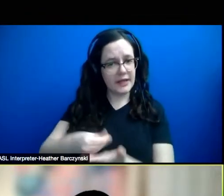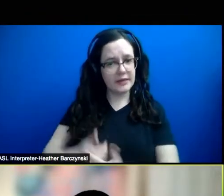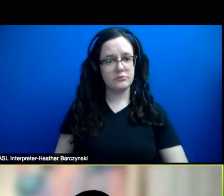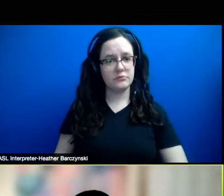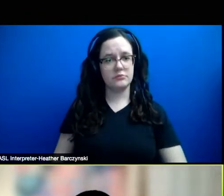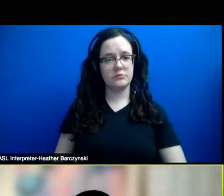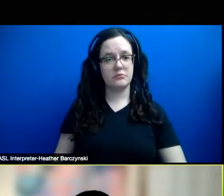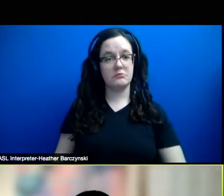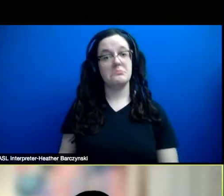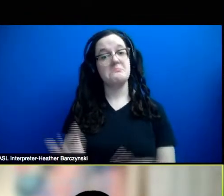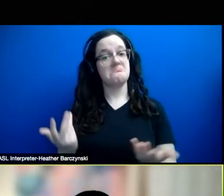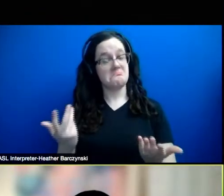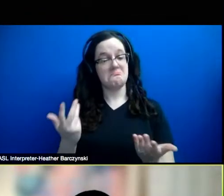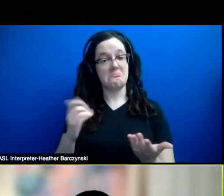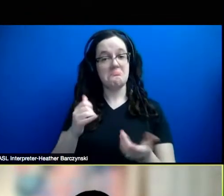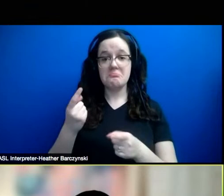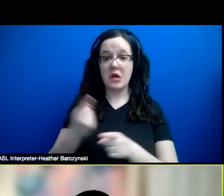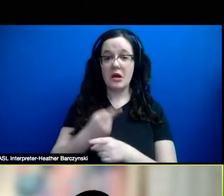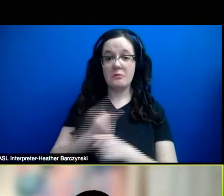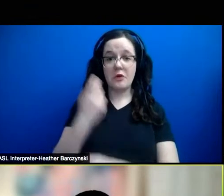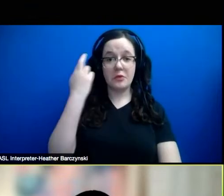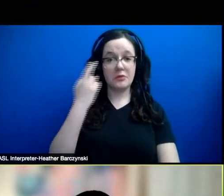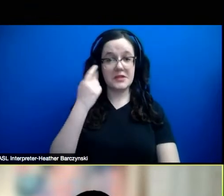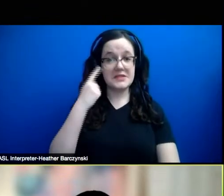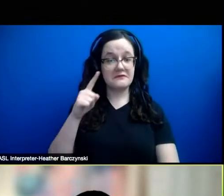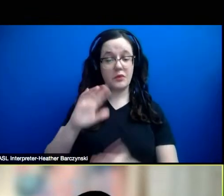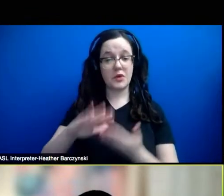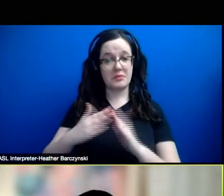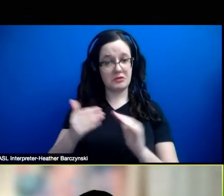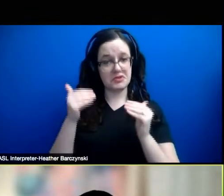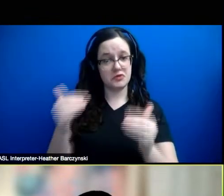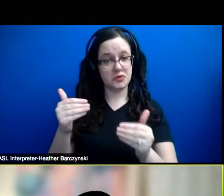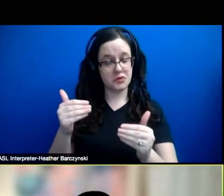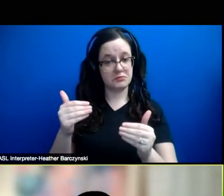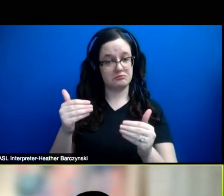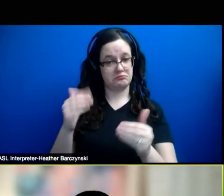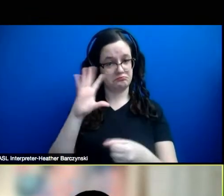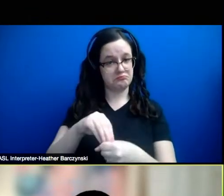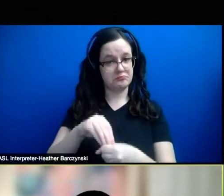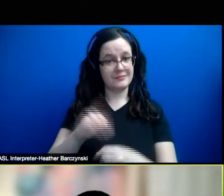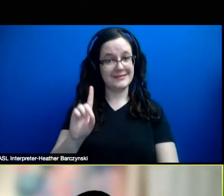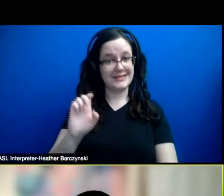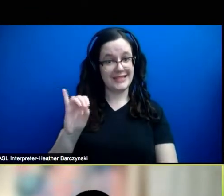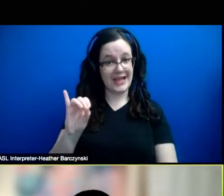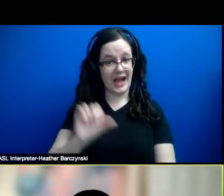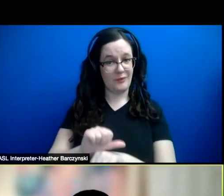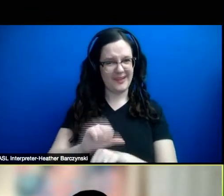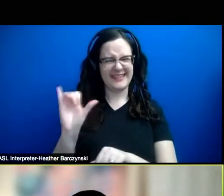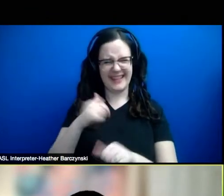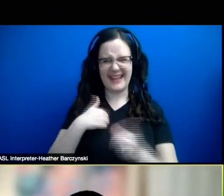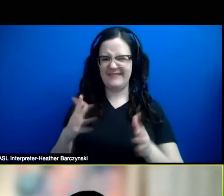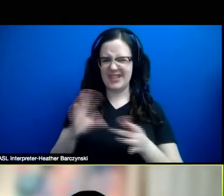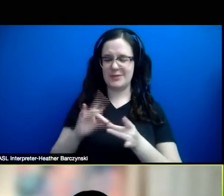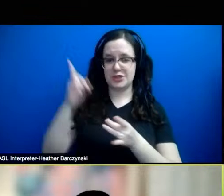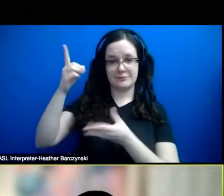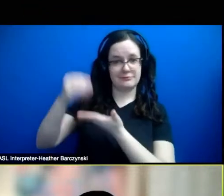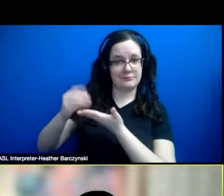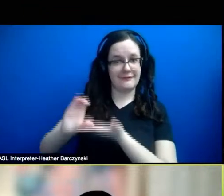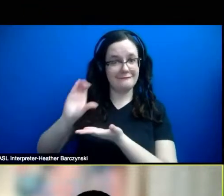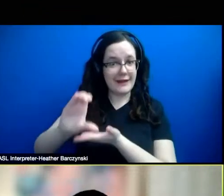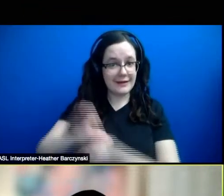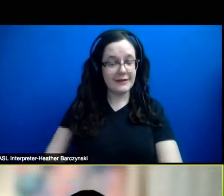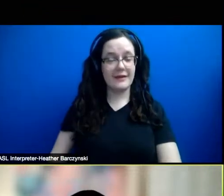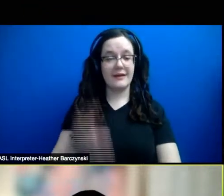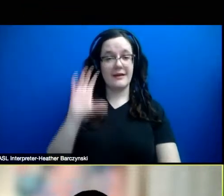very appropriate reason for a community to engage in DEI work. As I mentioned, funding comes forward. Companies that are looking to do